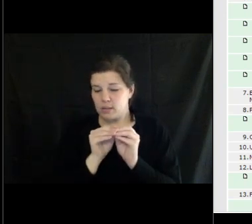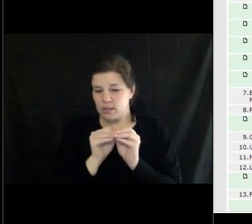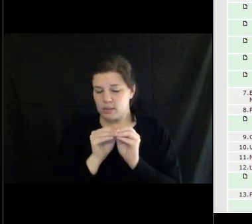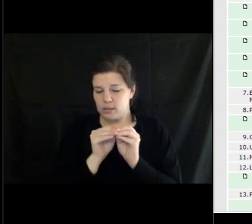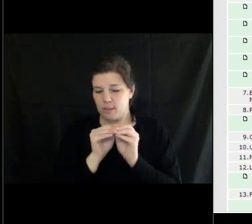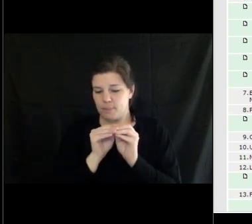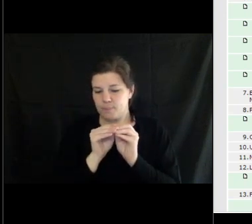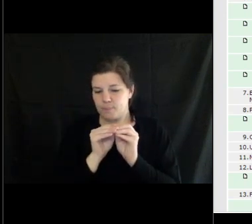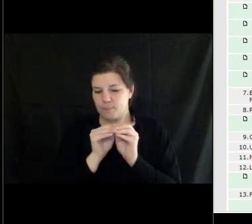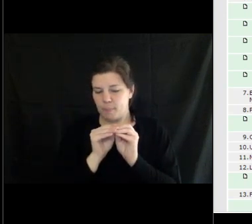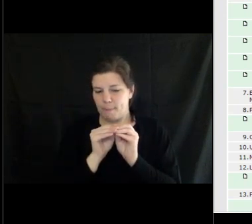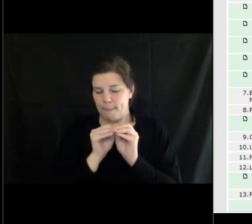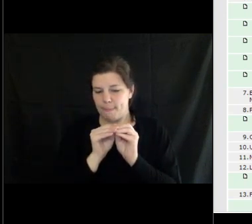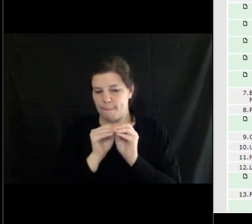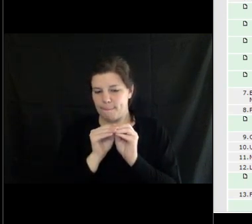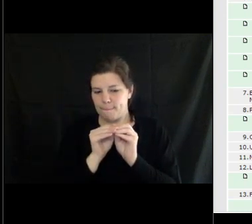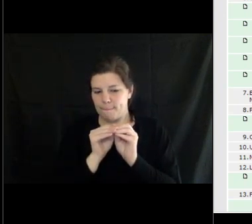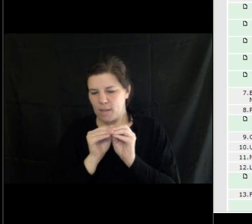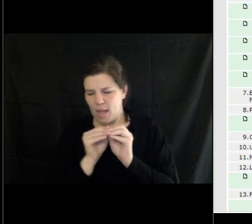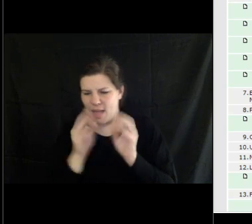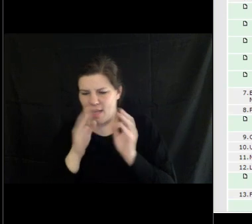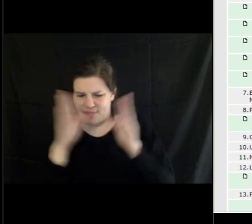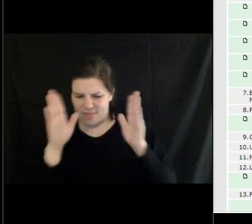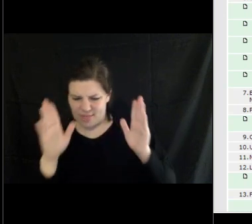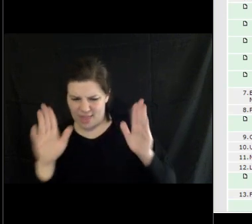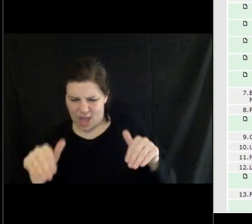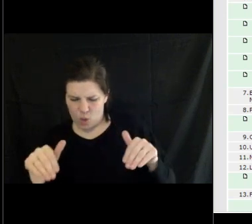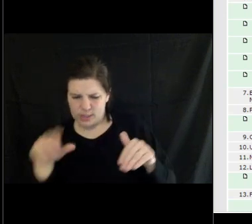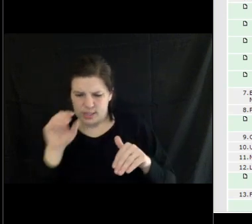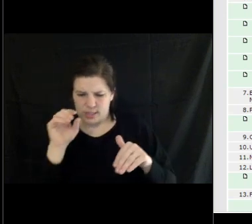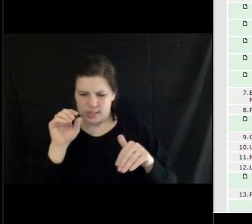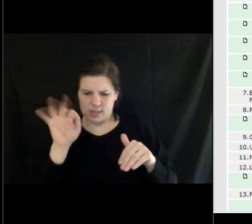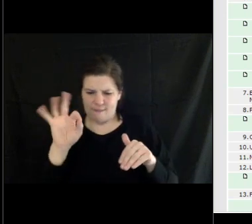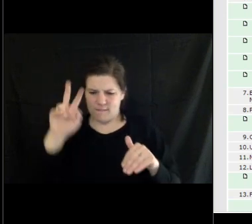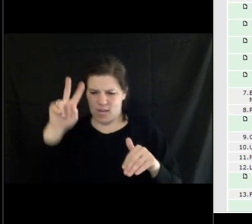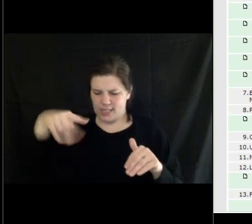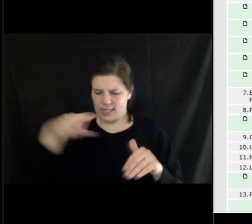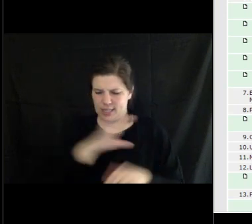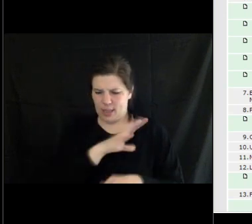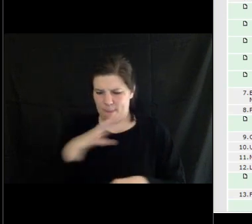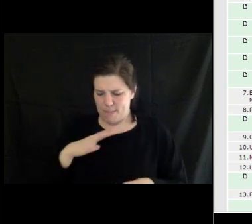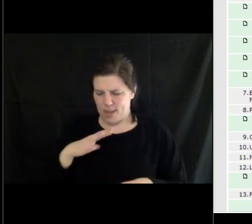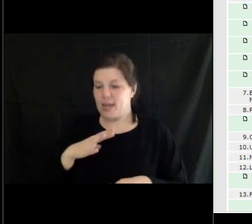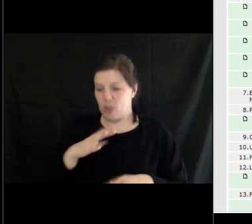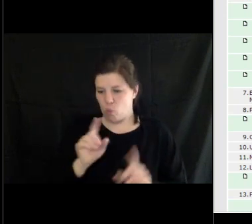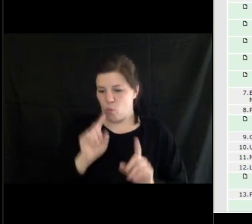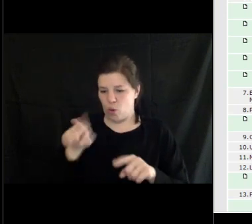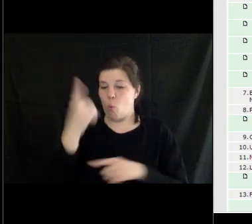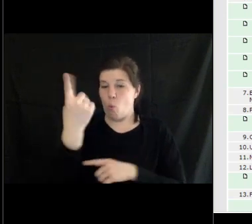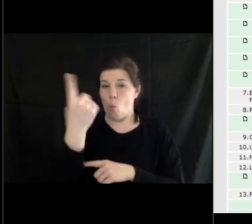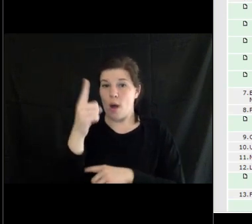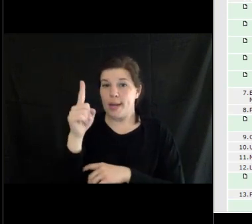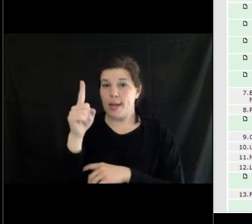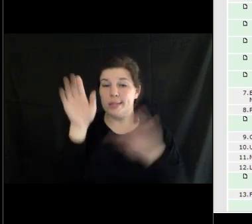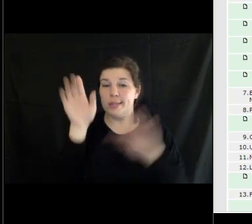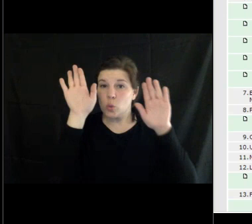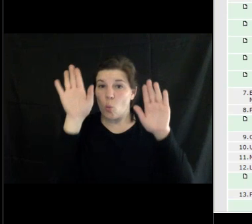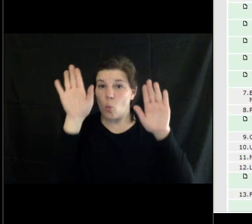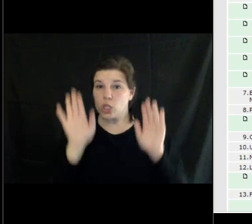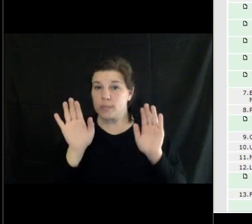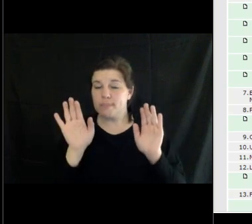the Affordable Housing Advisory Committee takes place. One of them is a workshop that we go over